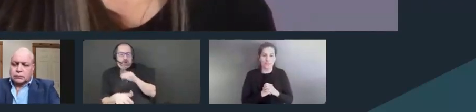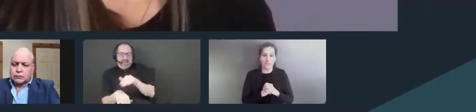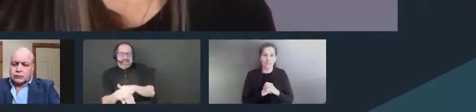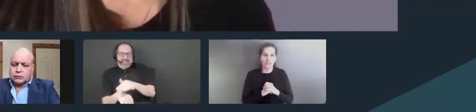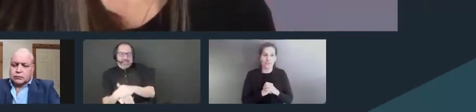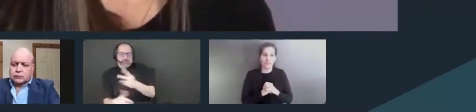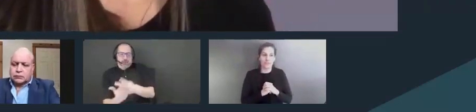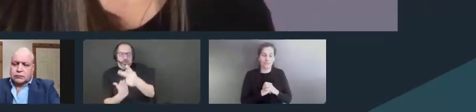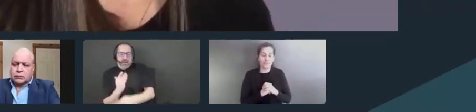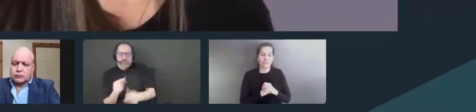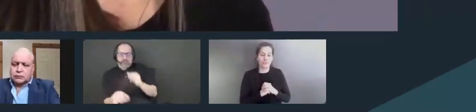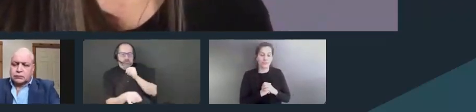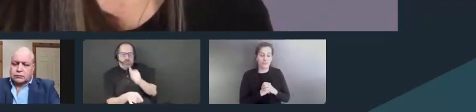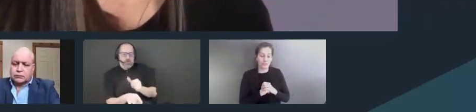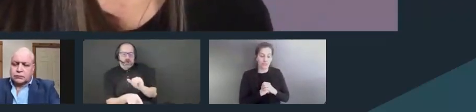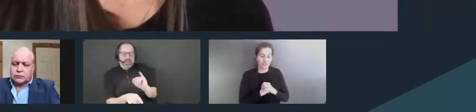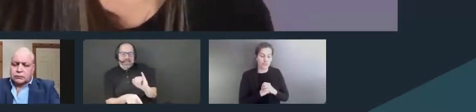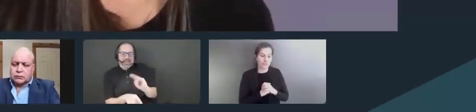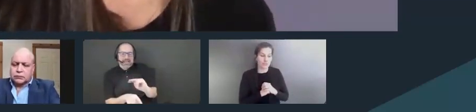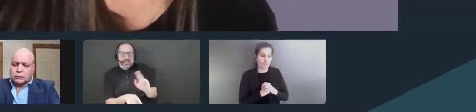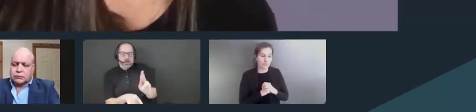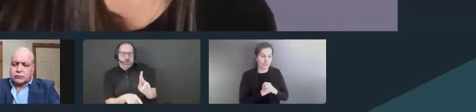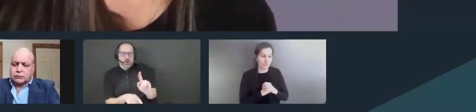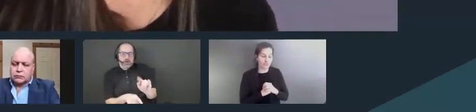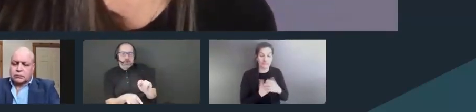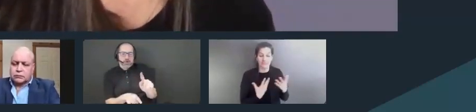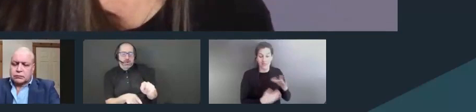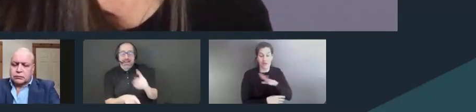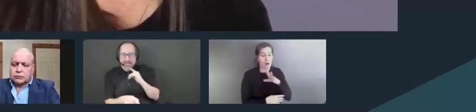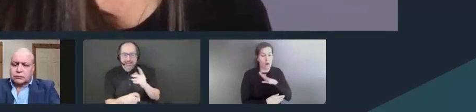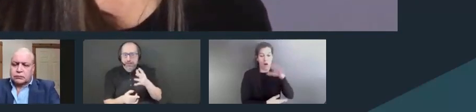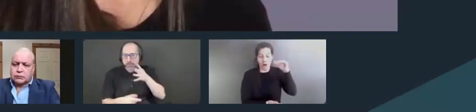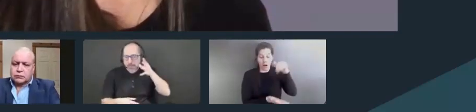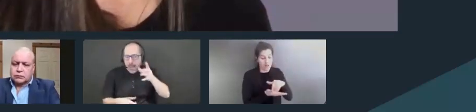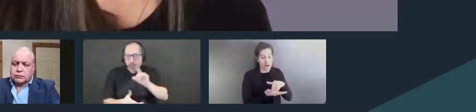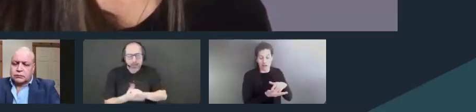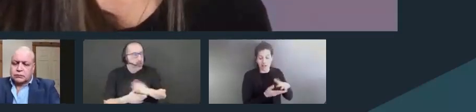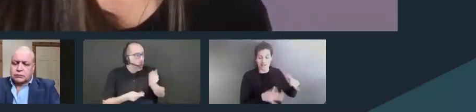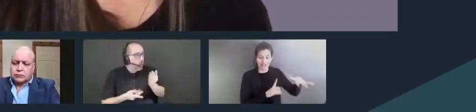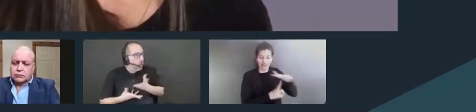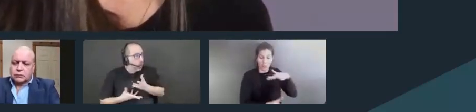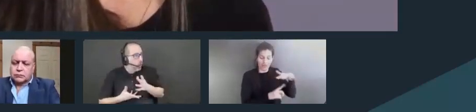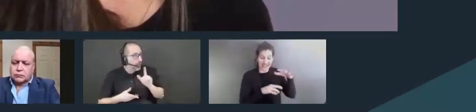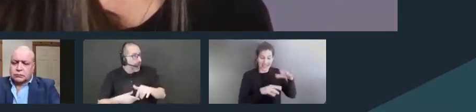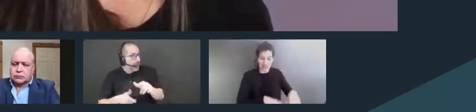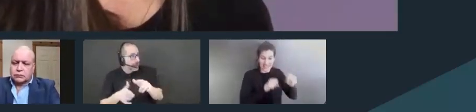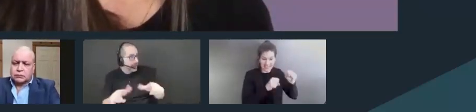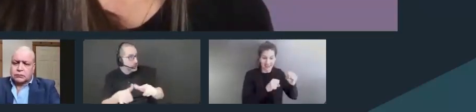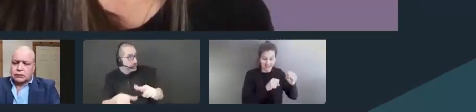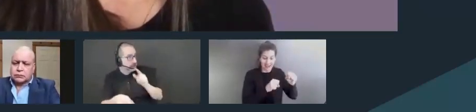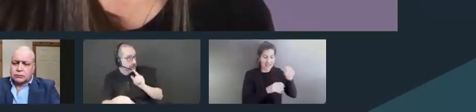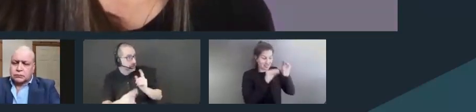that it's the Inuktitut language teaching that is contributing to their child's struggle in school.